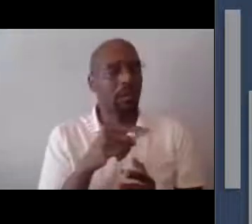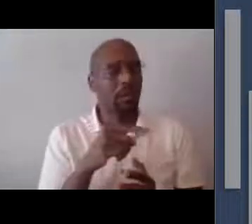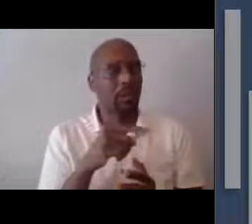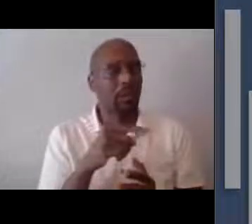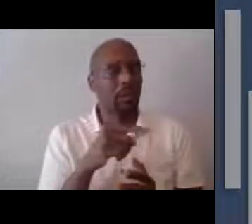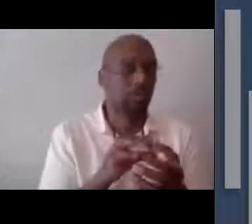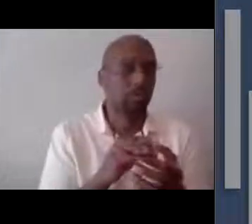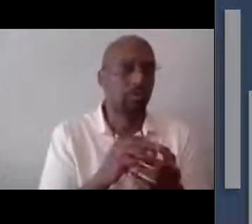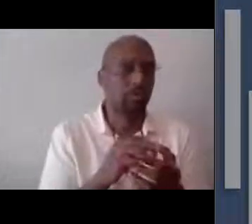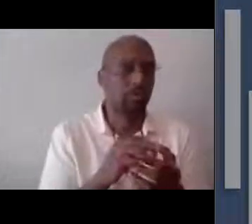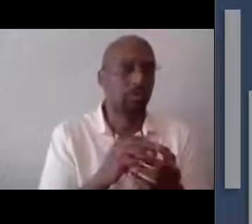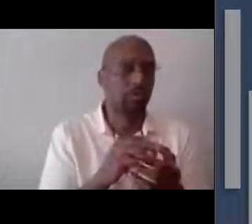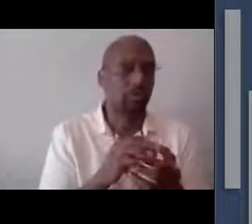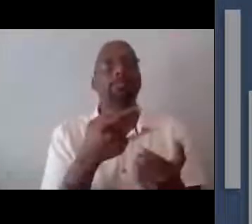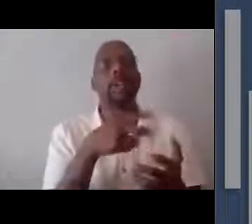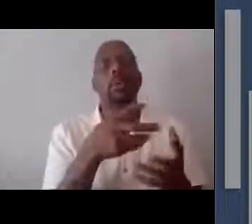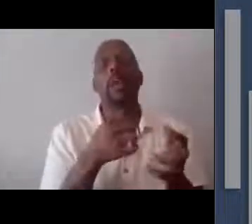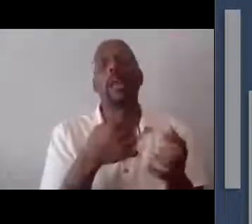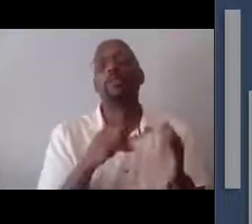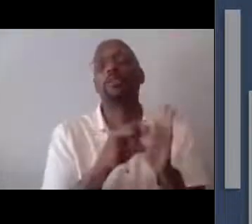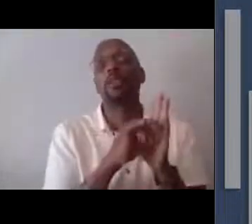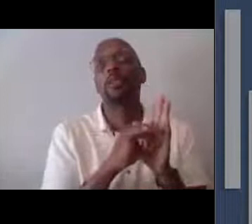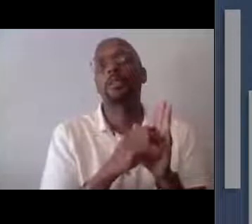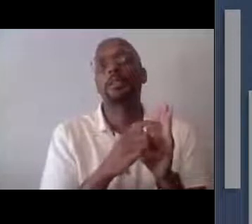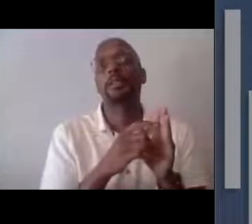to provide space to talk.